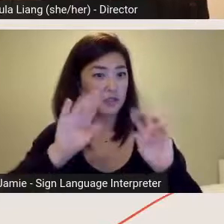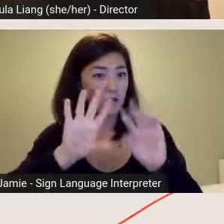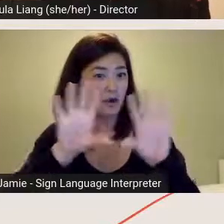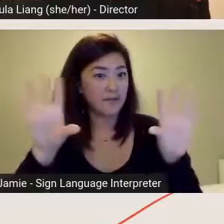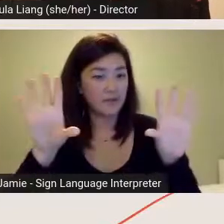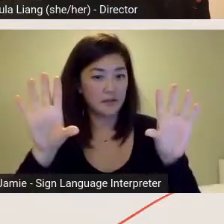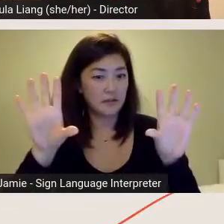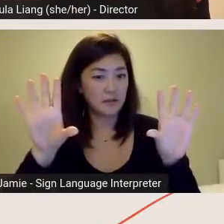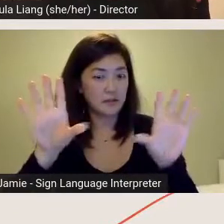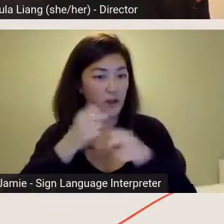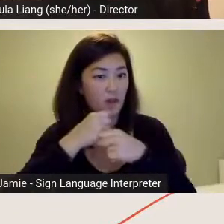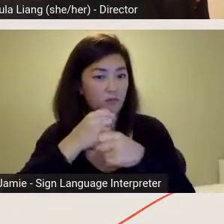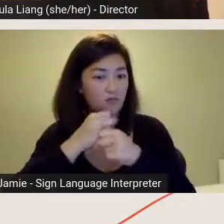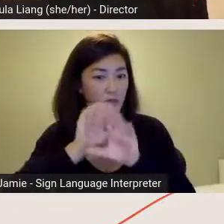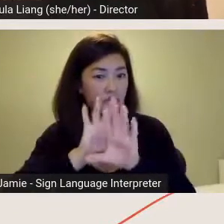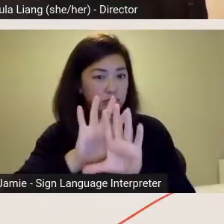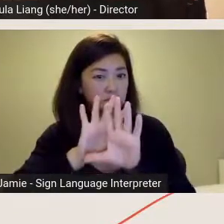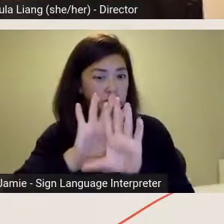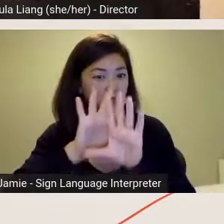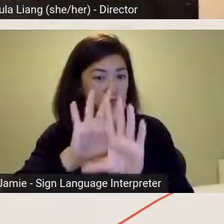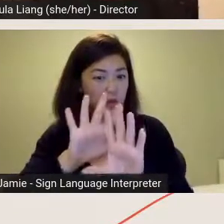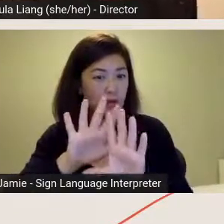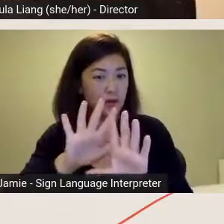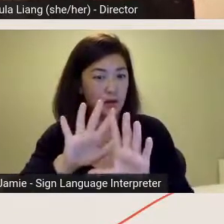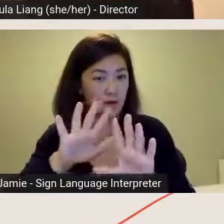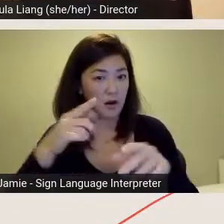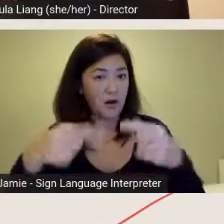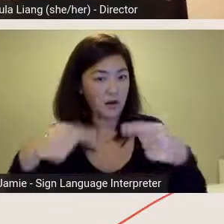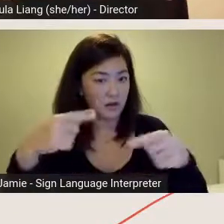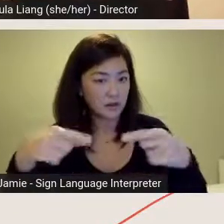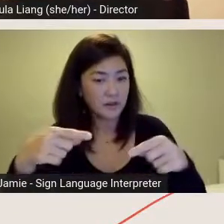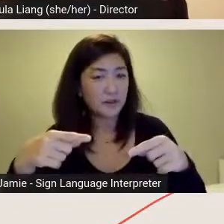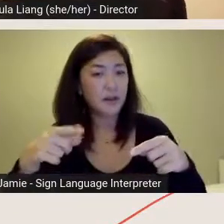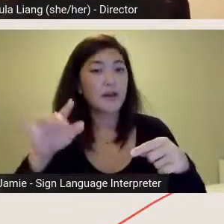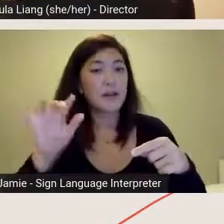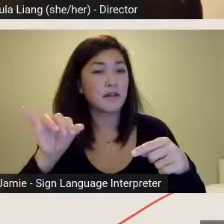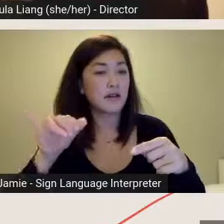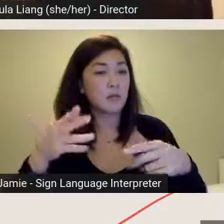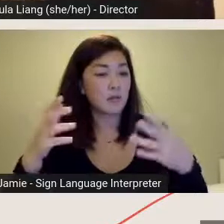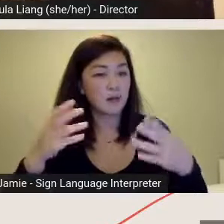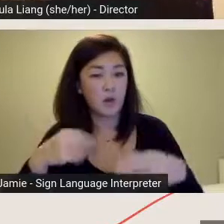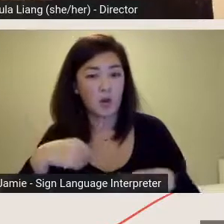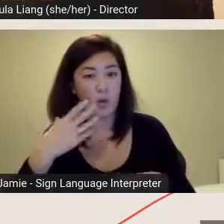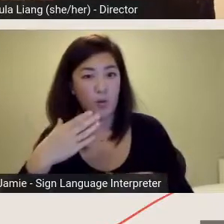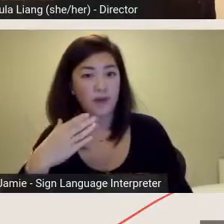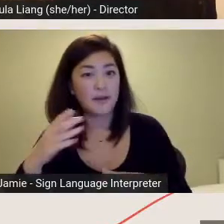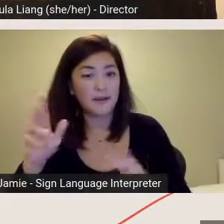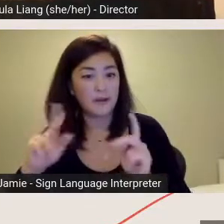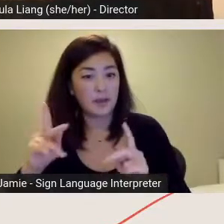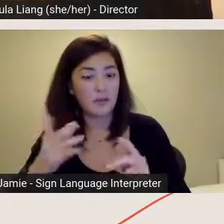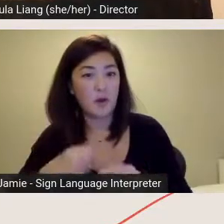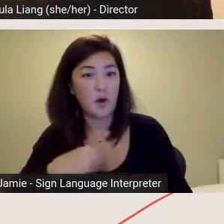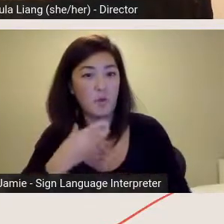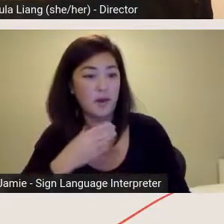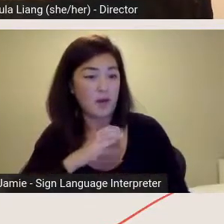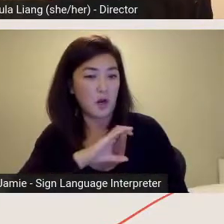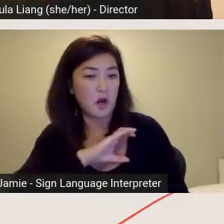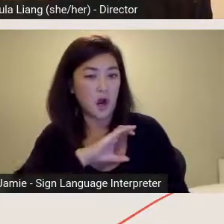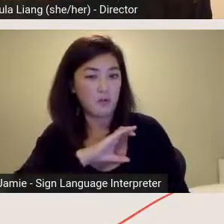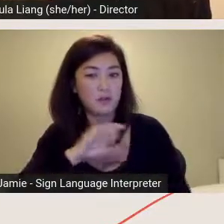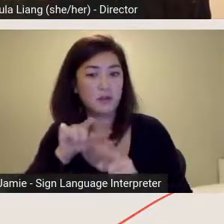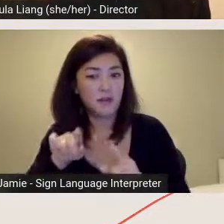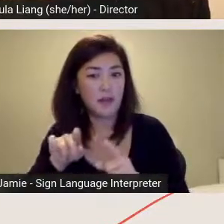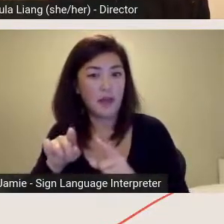what the protesters were arguing was for a level of impunity that white people and white cops have been afforded.